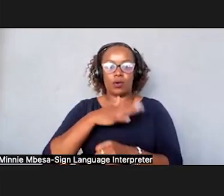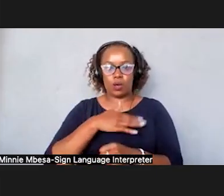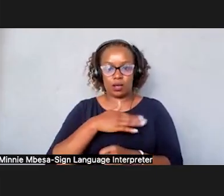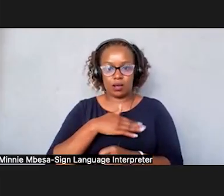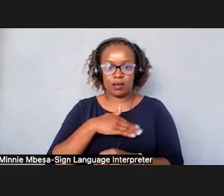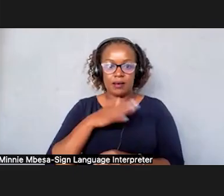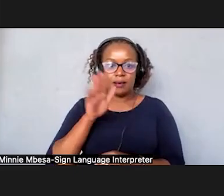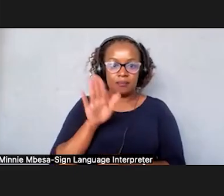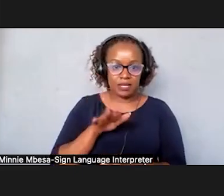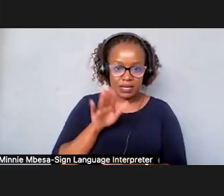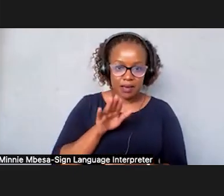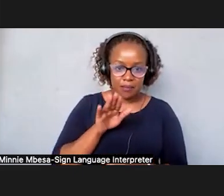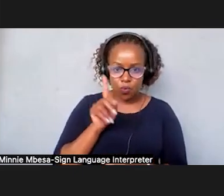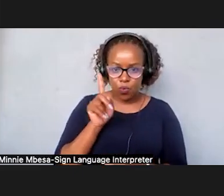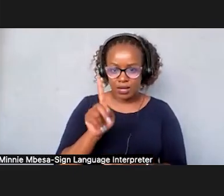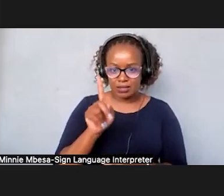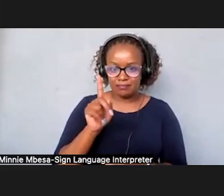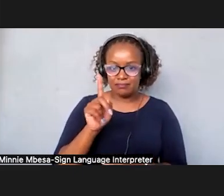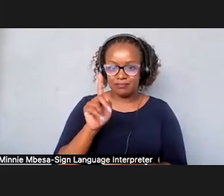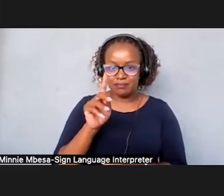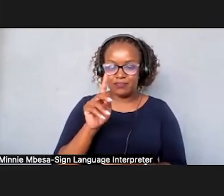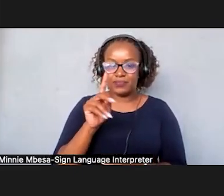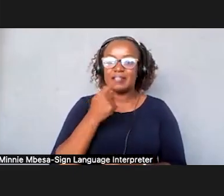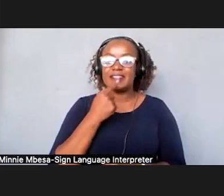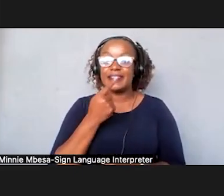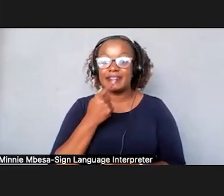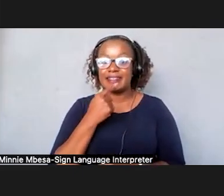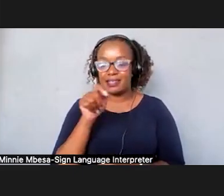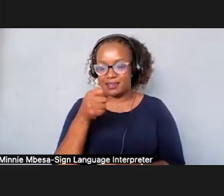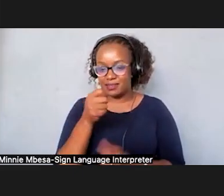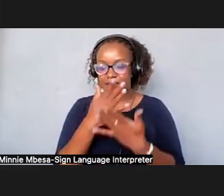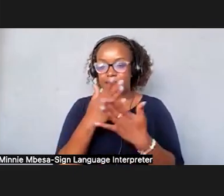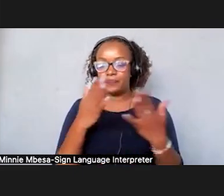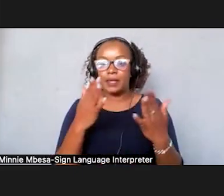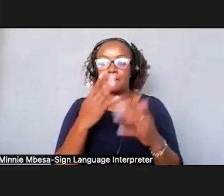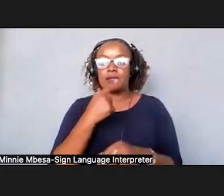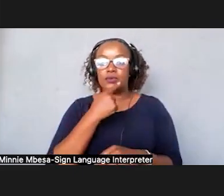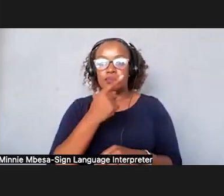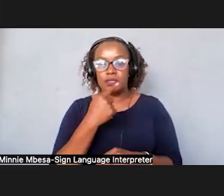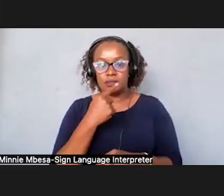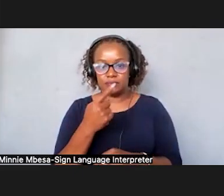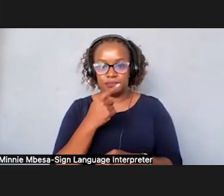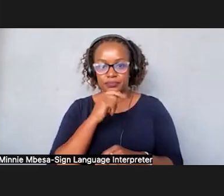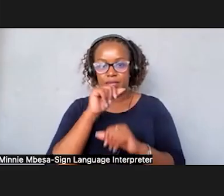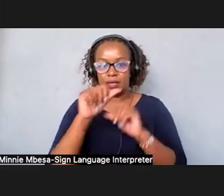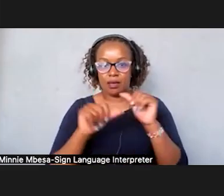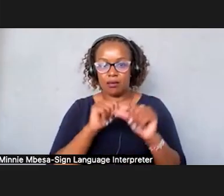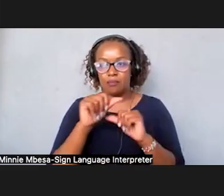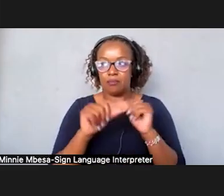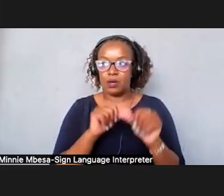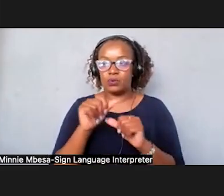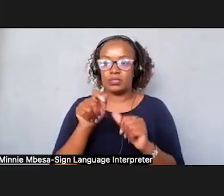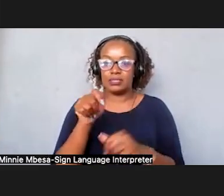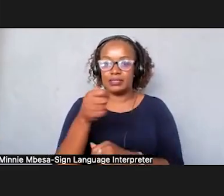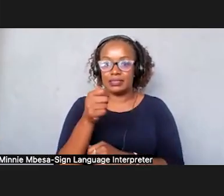already mentioned the key actors, but just to mention is that anti-FGM board is a very key actor in